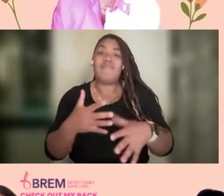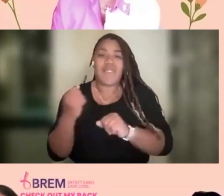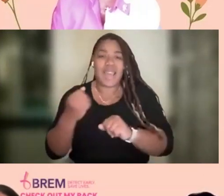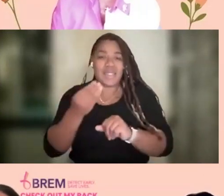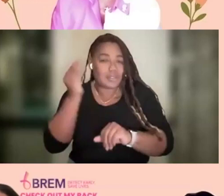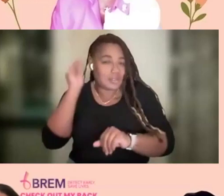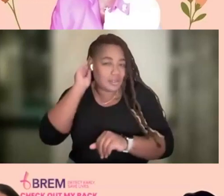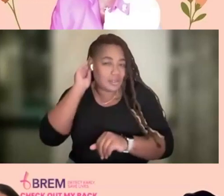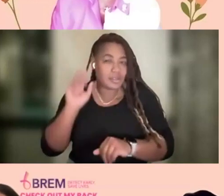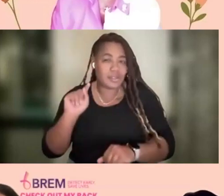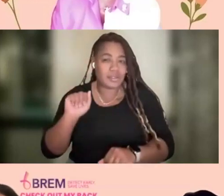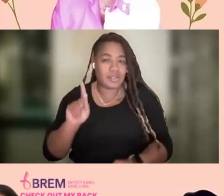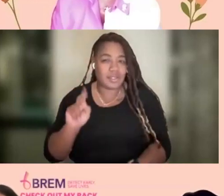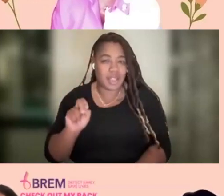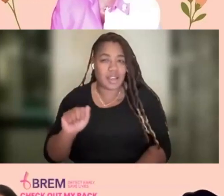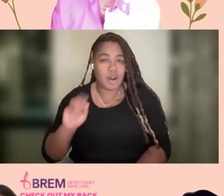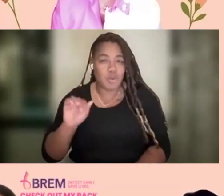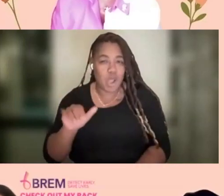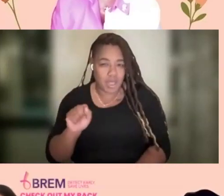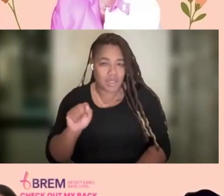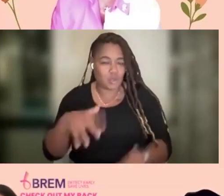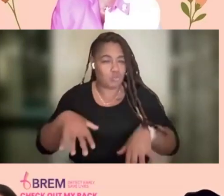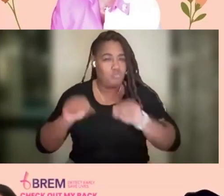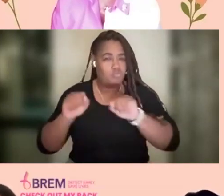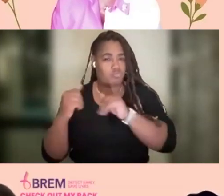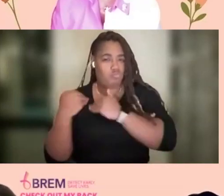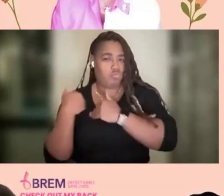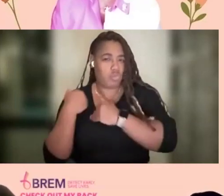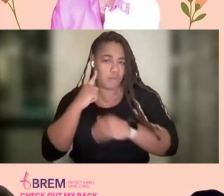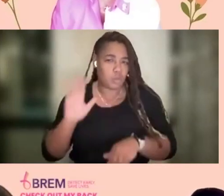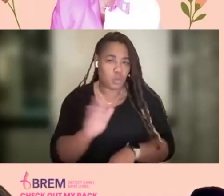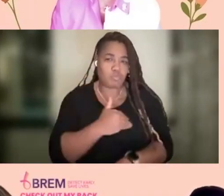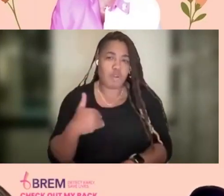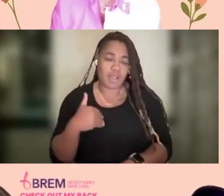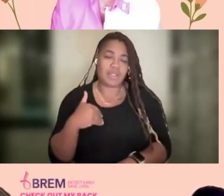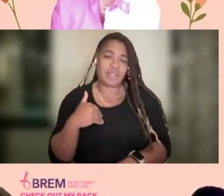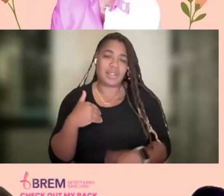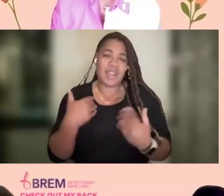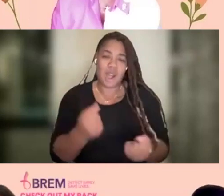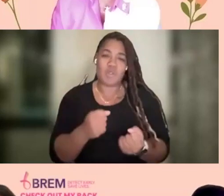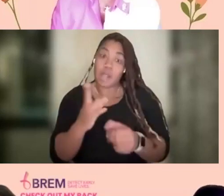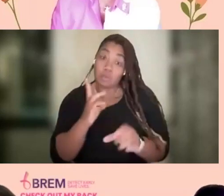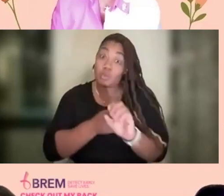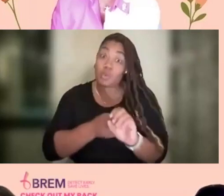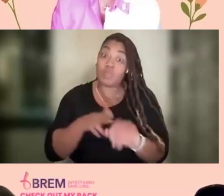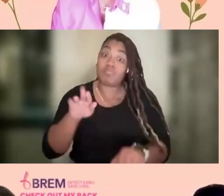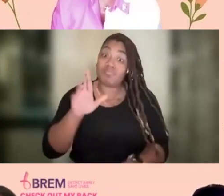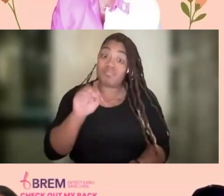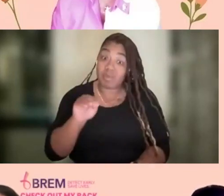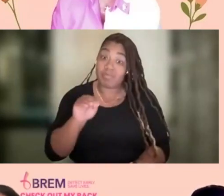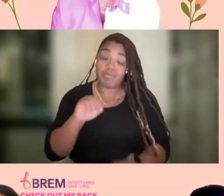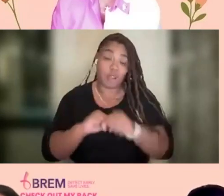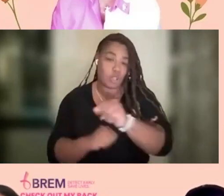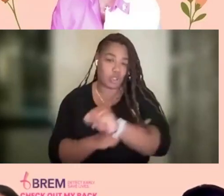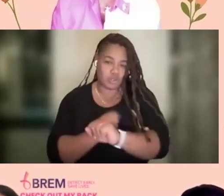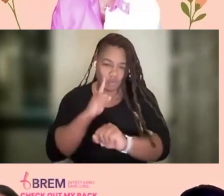take charge of your breast health and to join Brum Foundation in driving early detection of breast cancer. So the